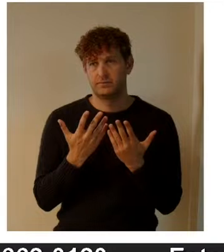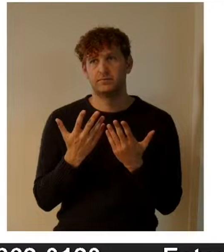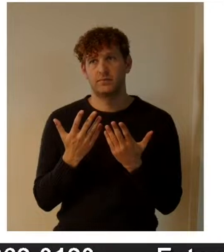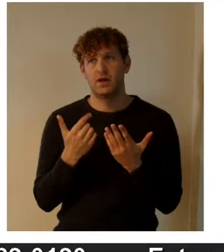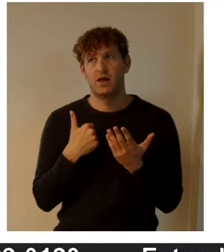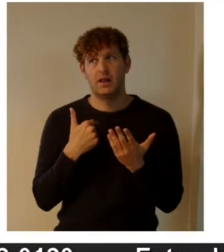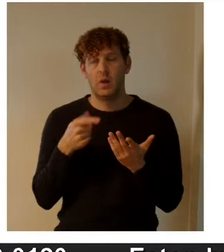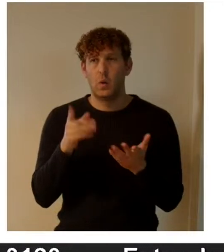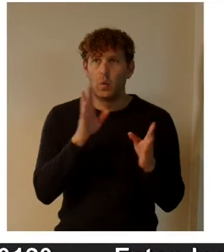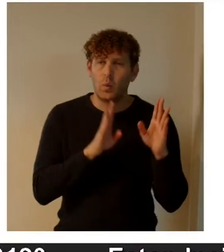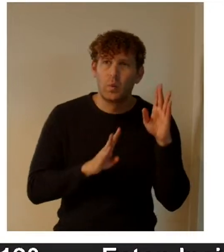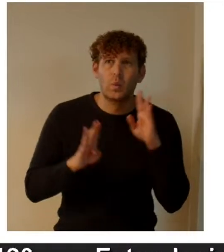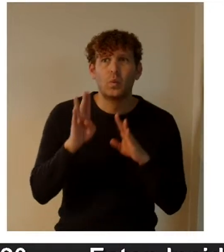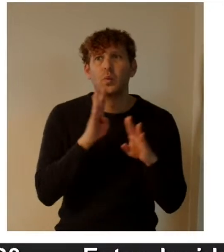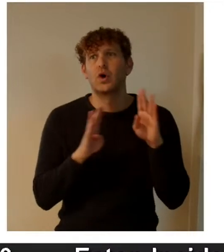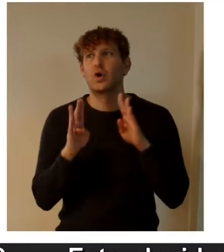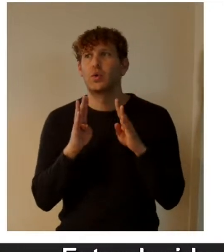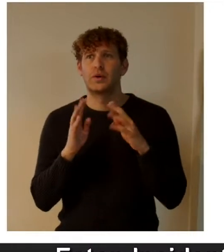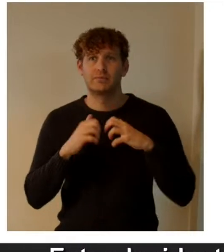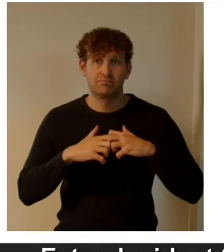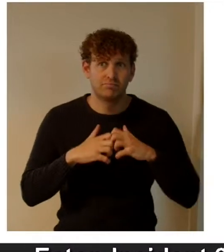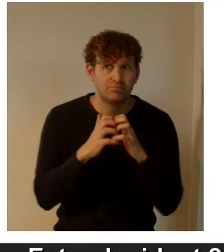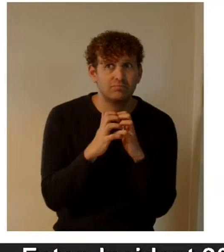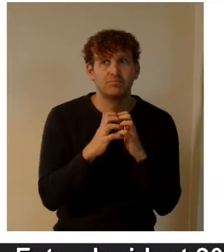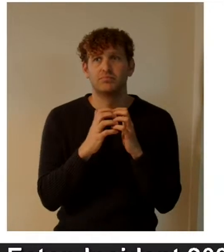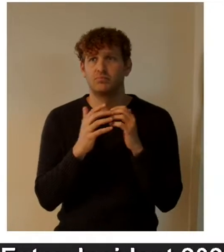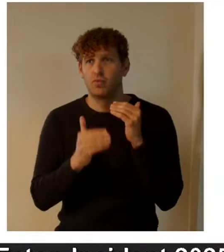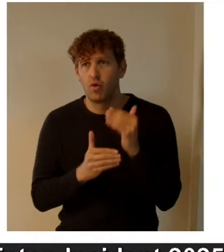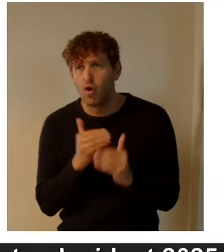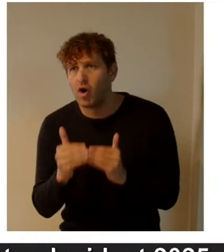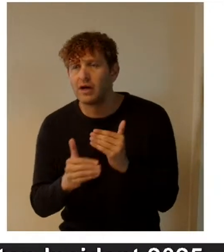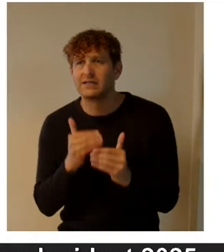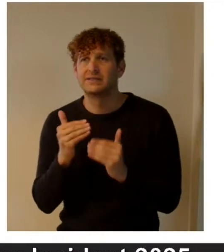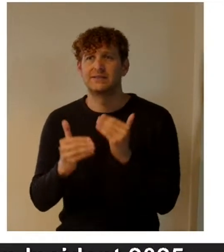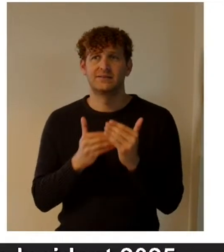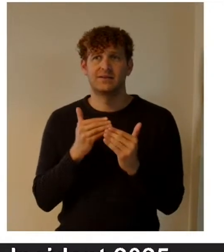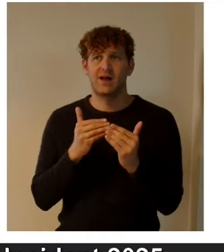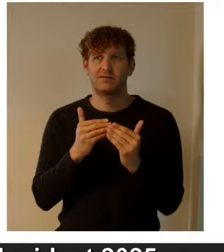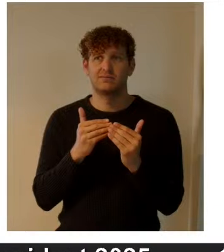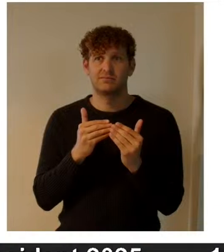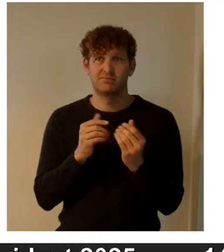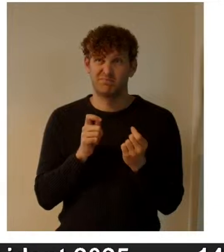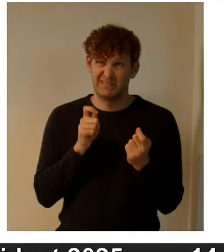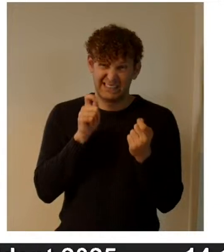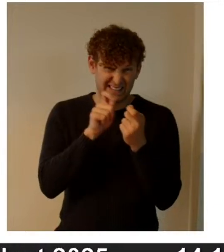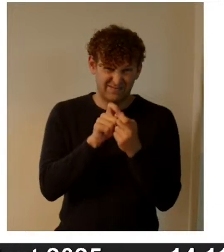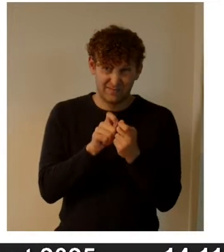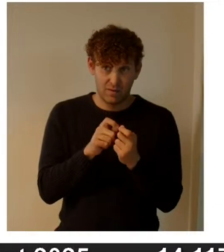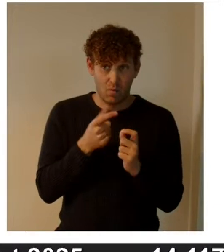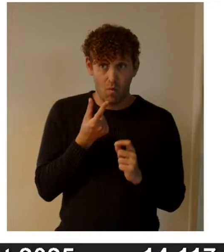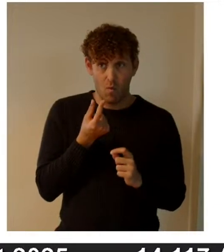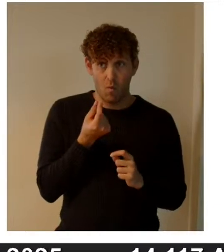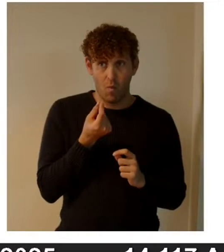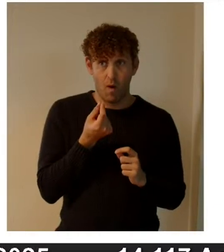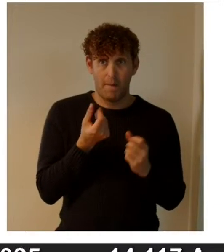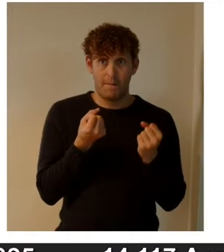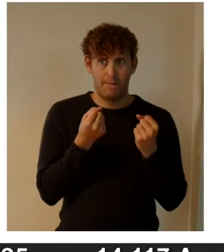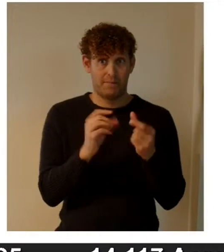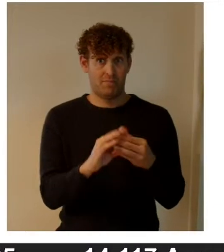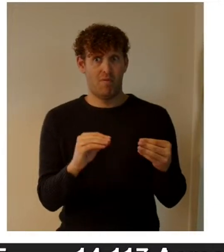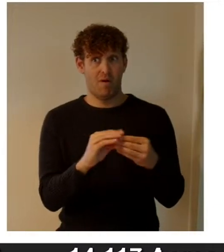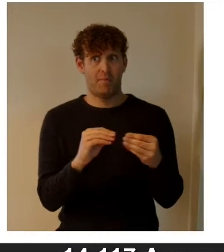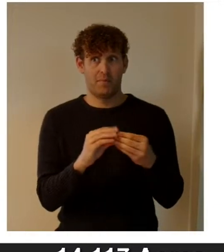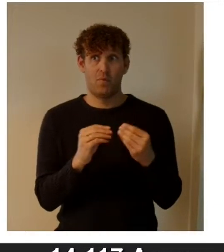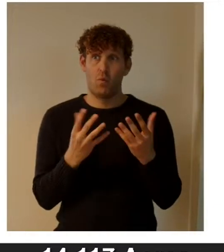worried about the rebuilding process. Specifically, many have mentioned that they are eager to begin